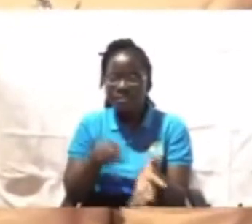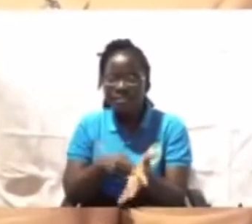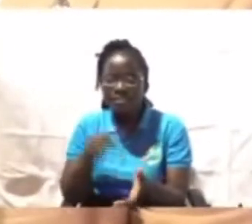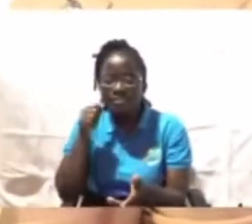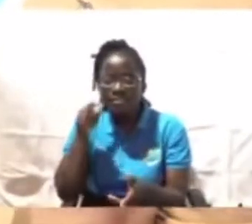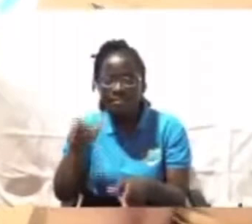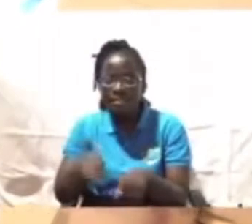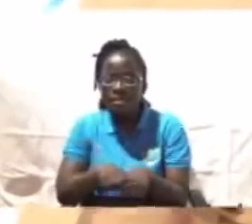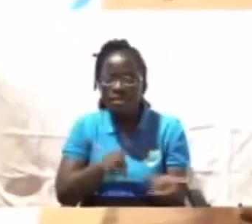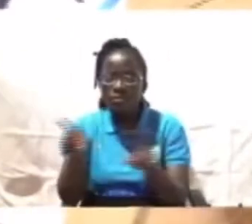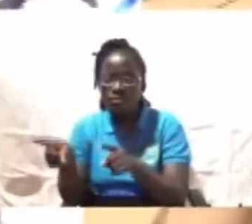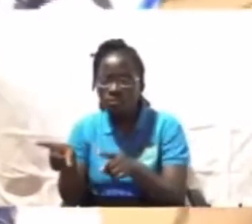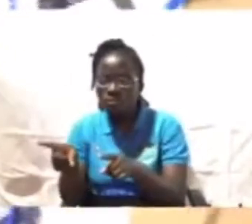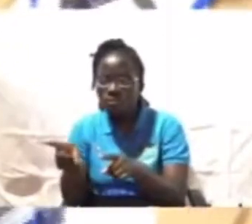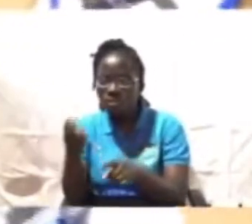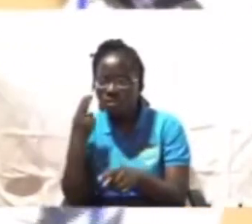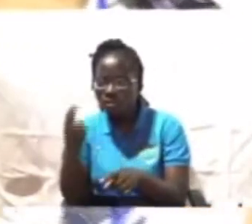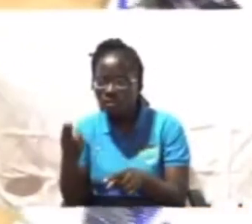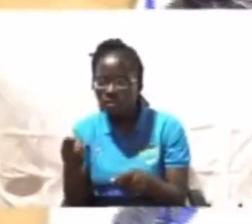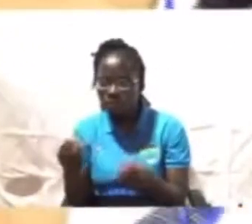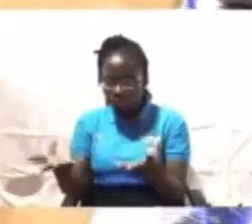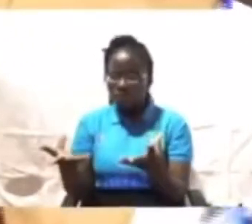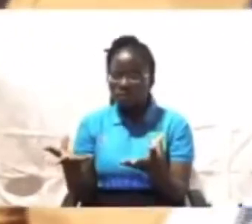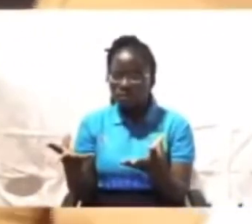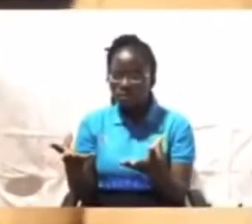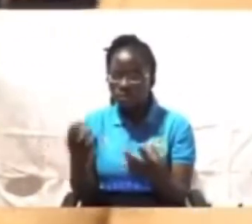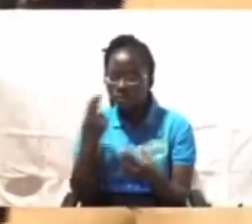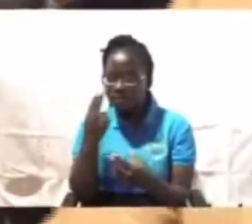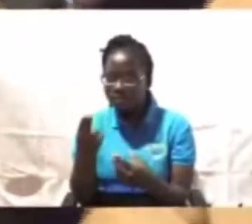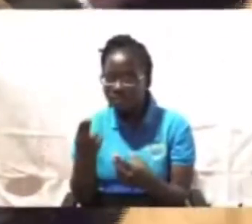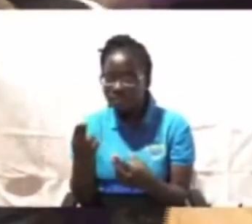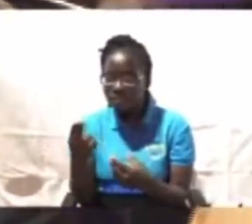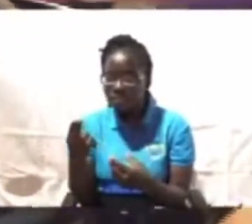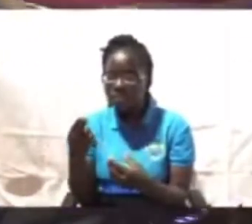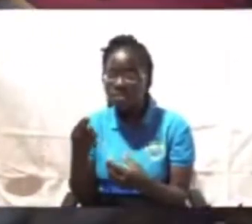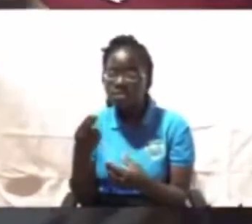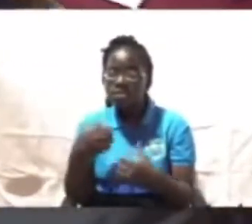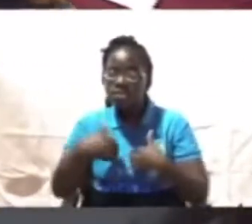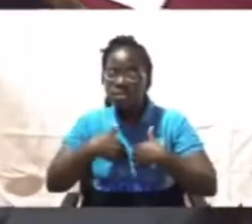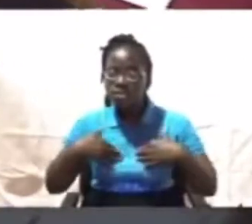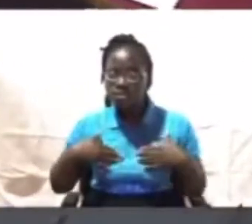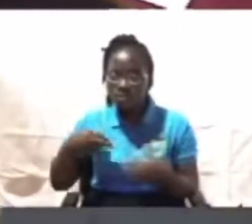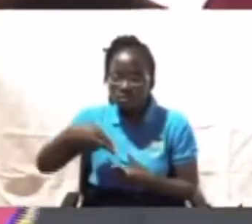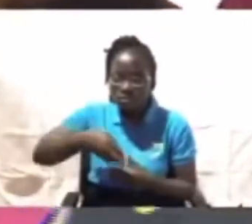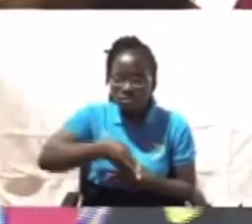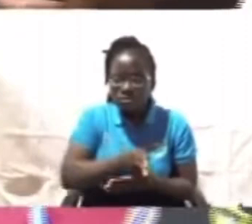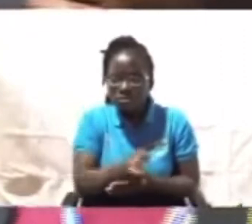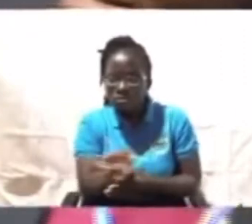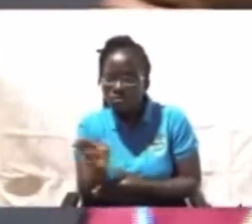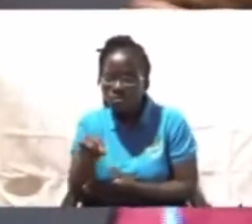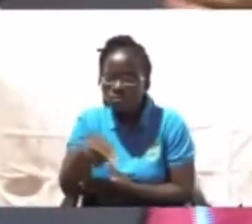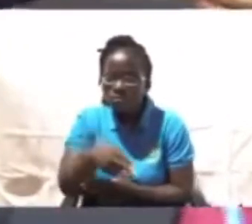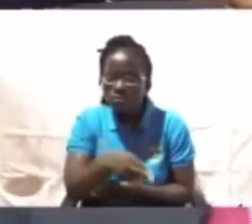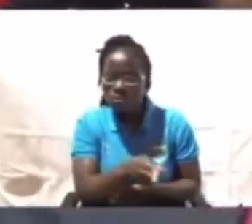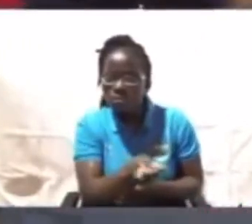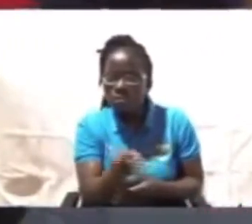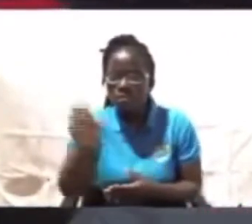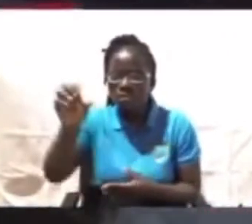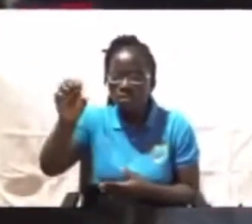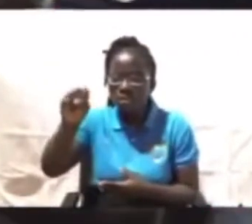And I'm sorry, so okay, what you have to show who with them with Saya. Medina Demusa and my bompire. Me